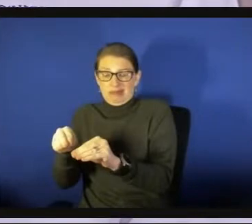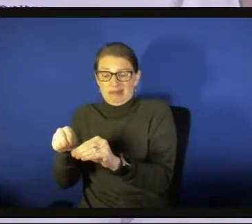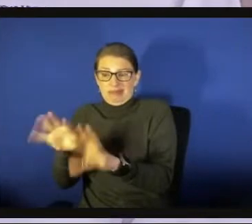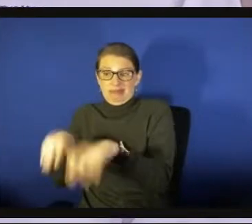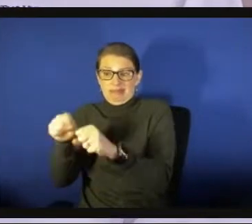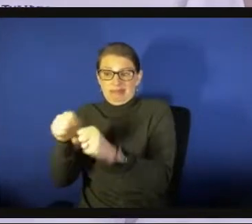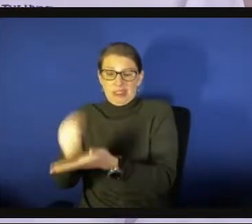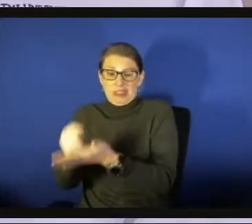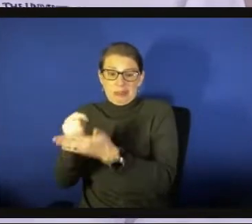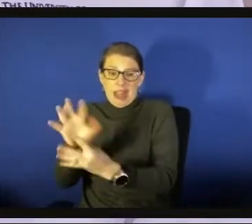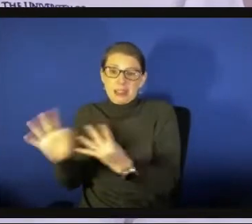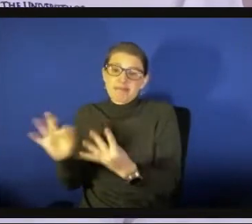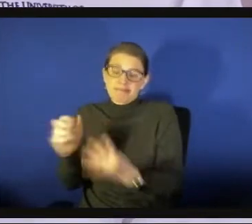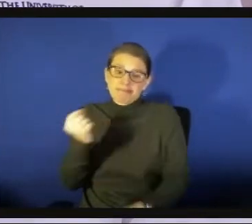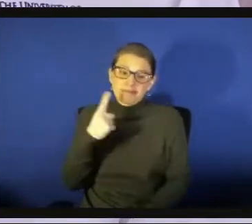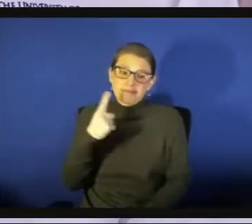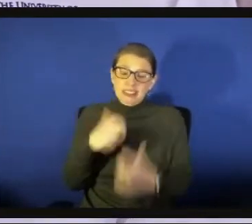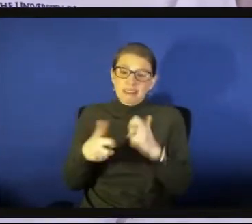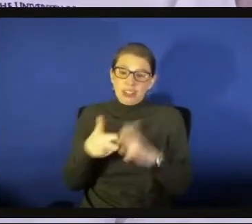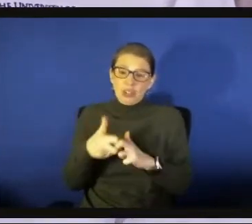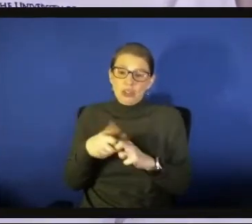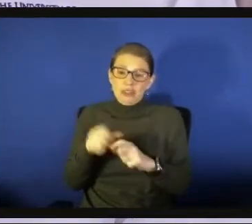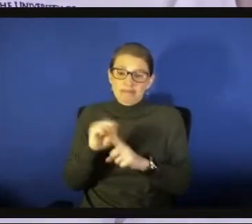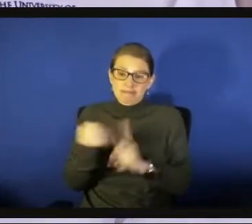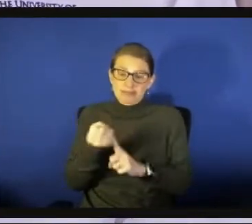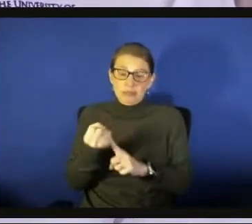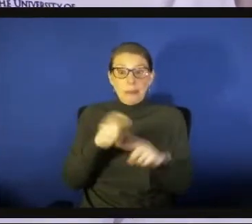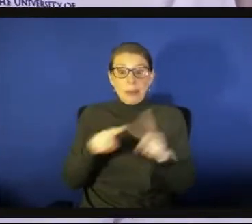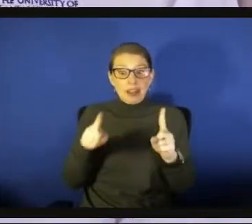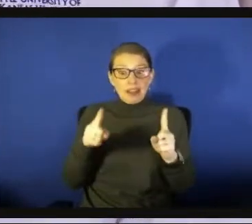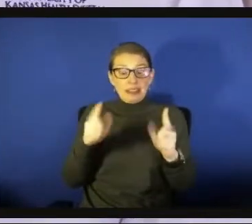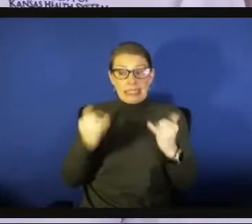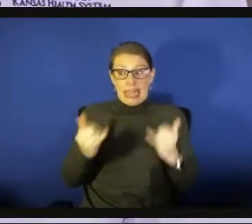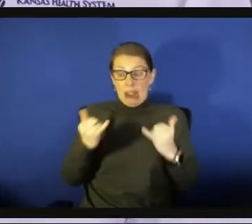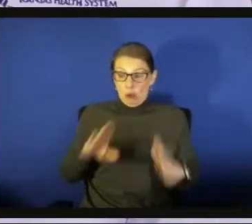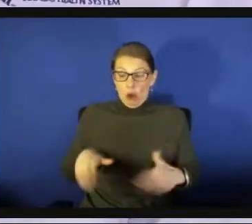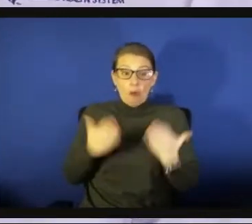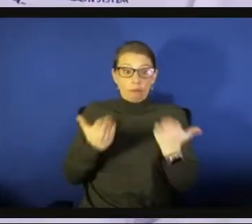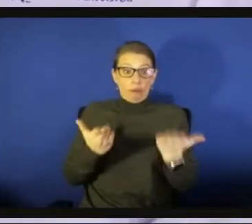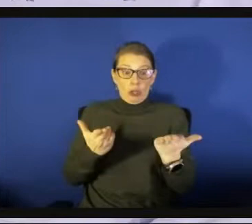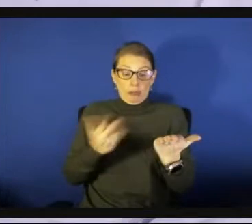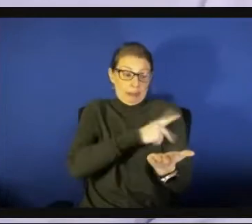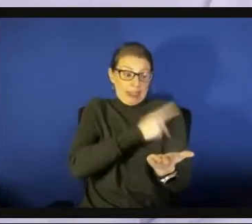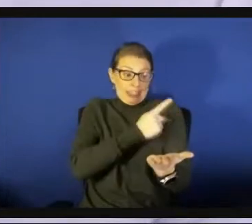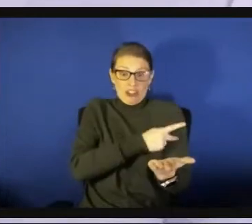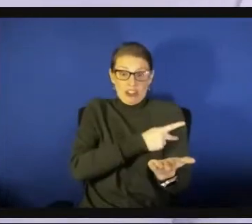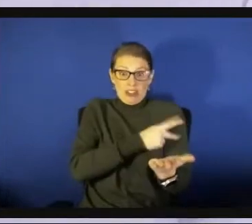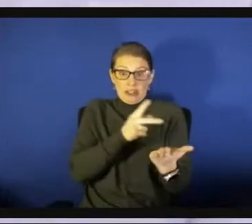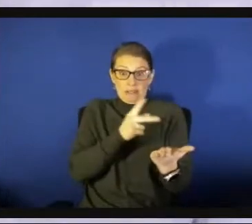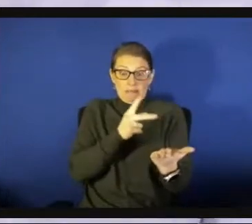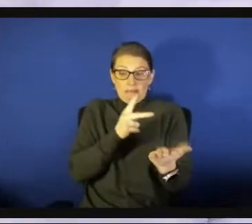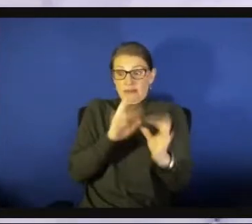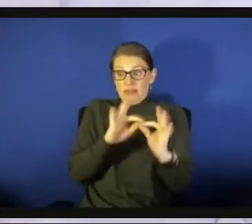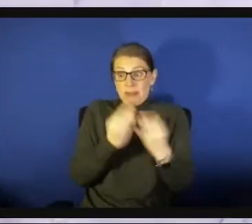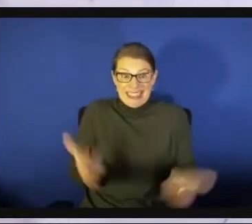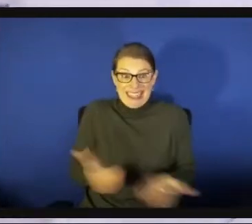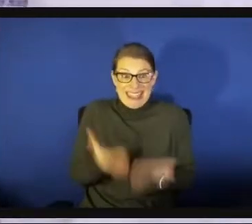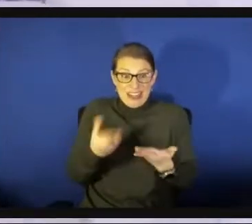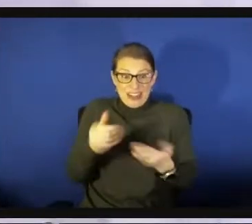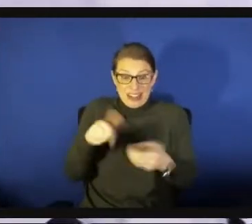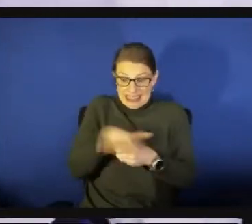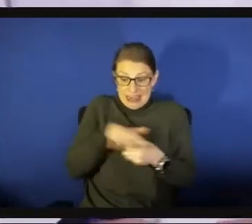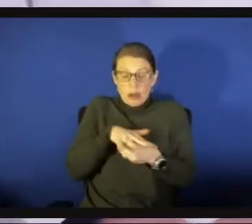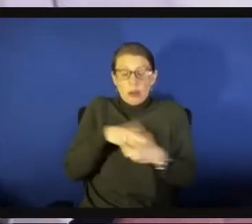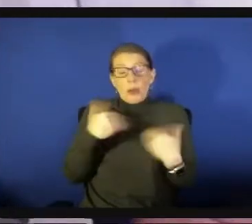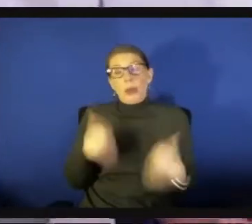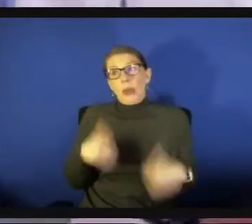difficult situation. And so now to be able to really offer this to the patients and families in the area is very exciting